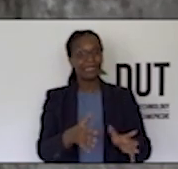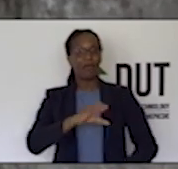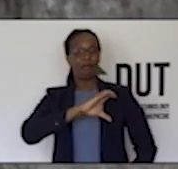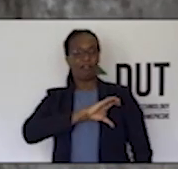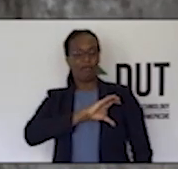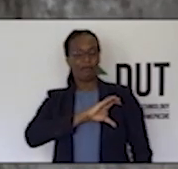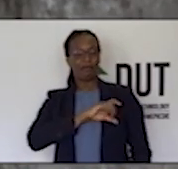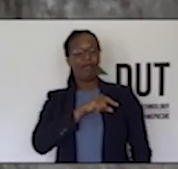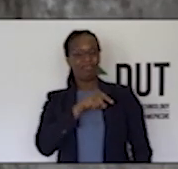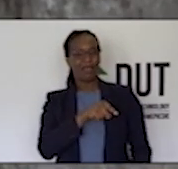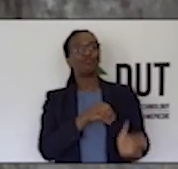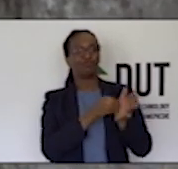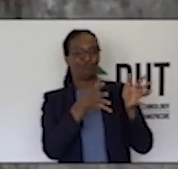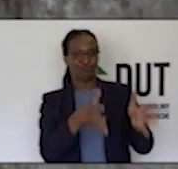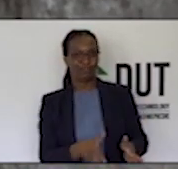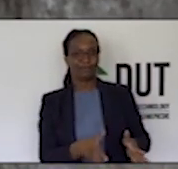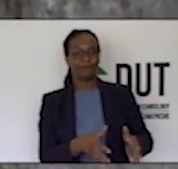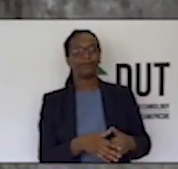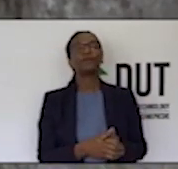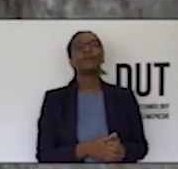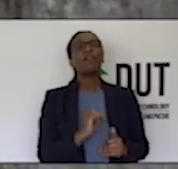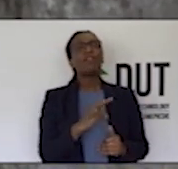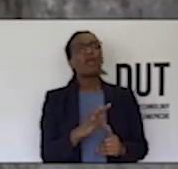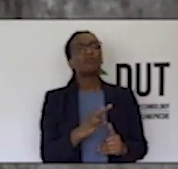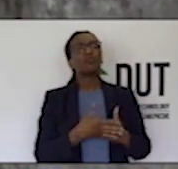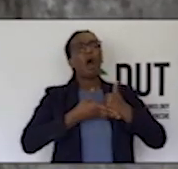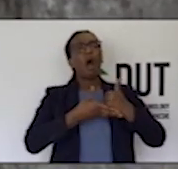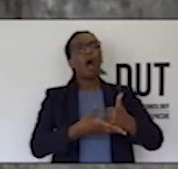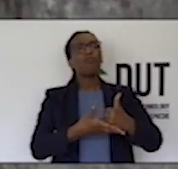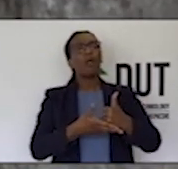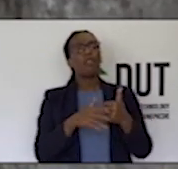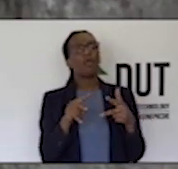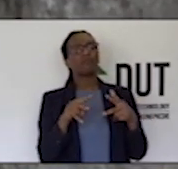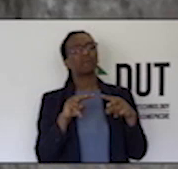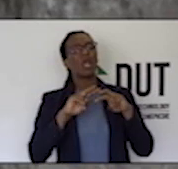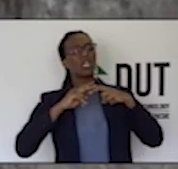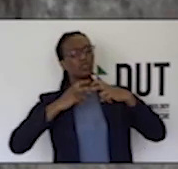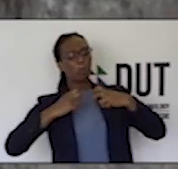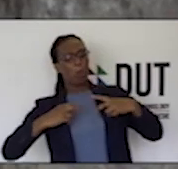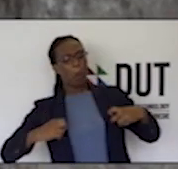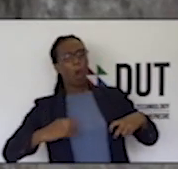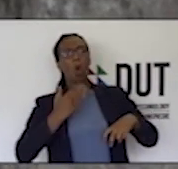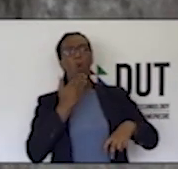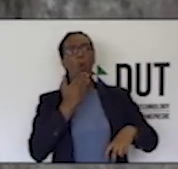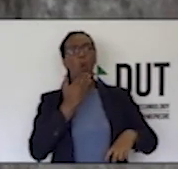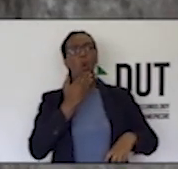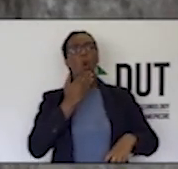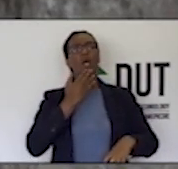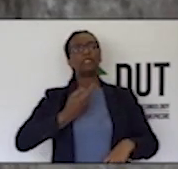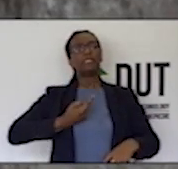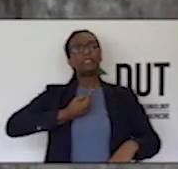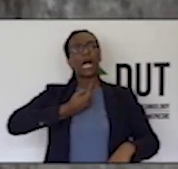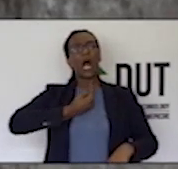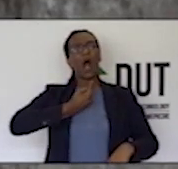a student, to help them explore self-awareness and